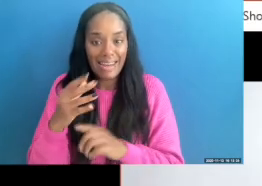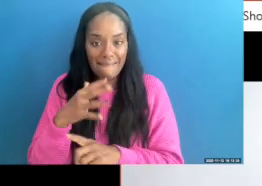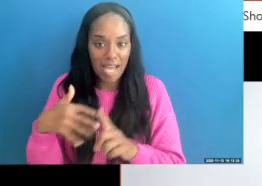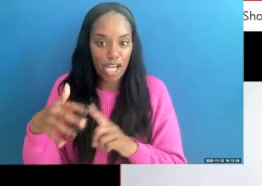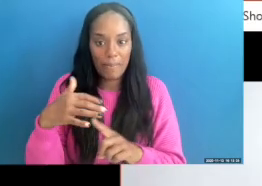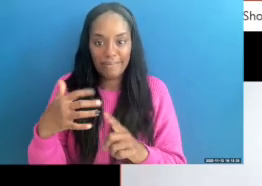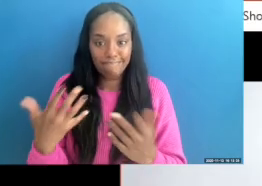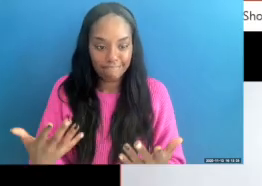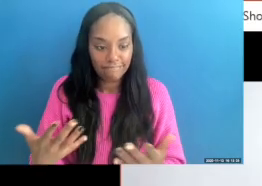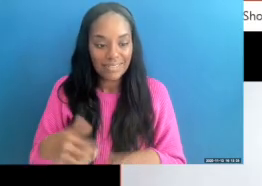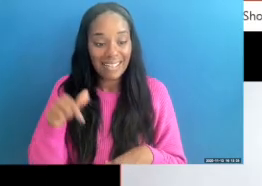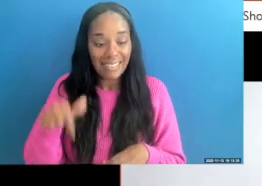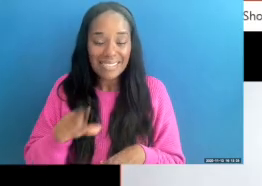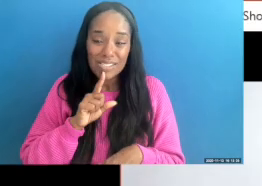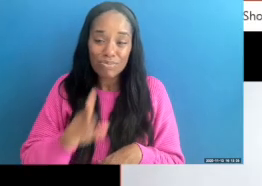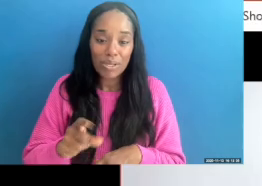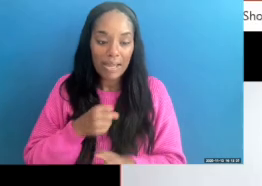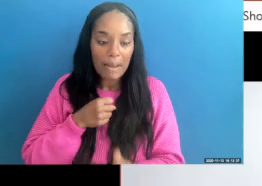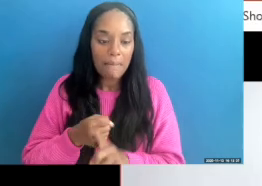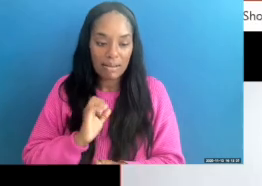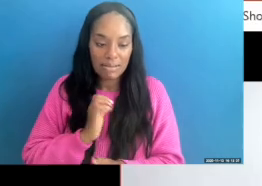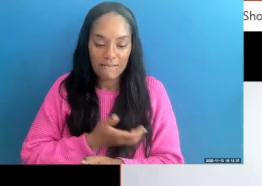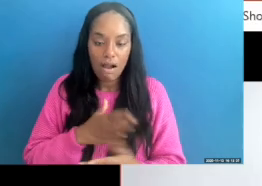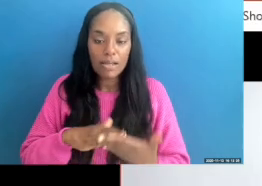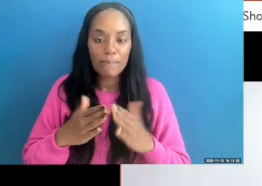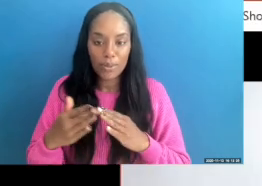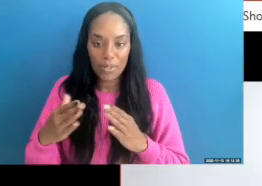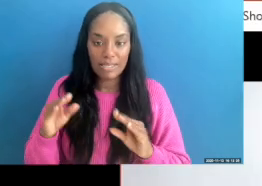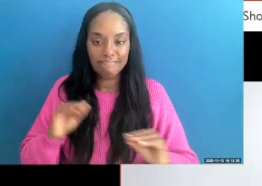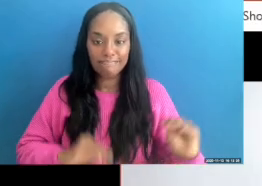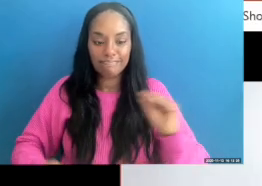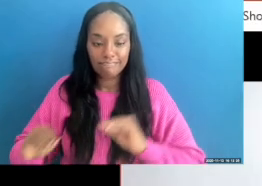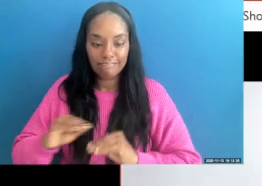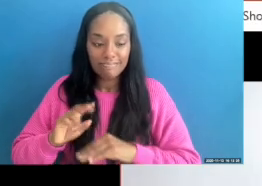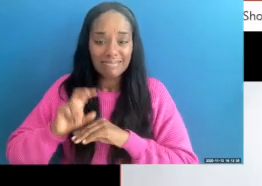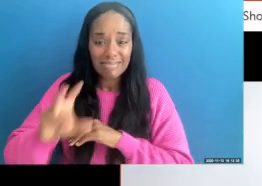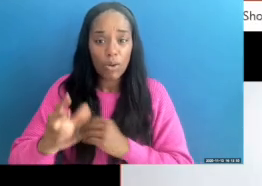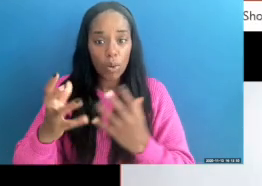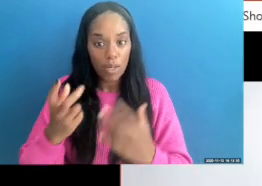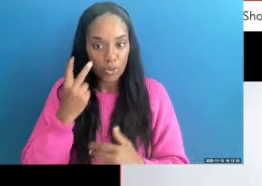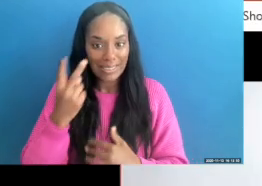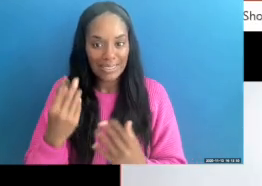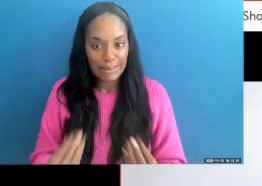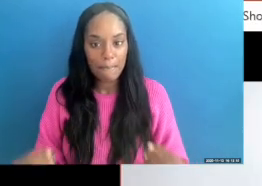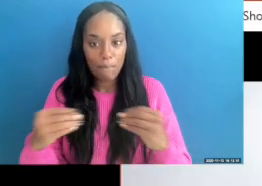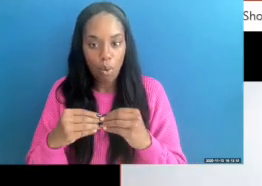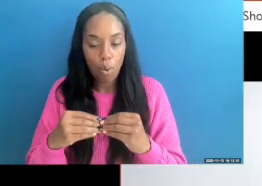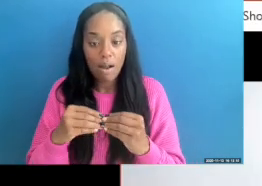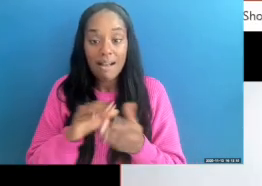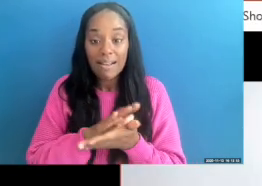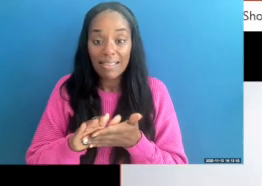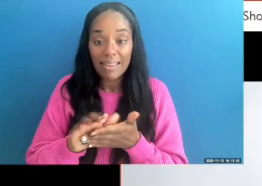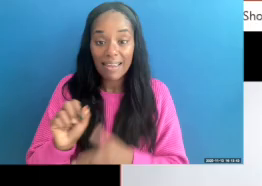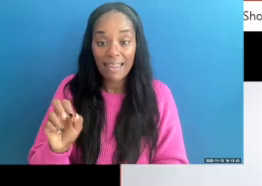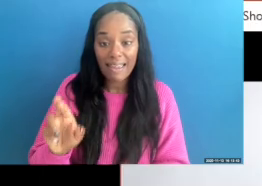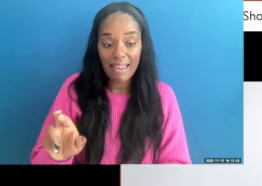This is the real impact of our community mobility investments that we're hoping to see more of.